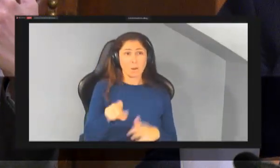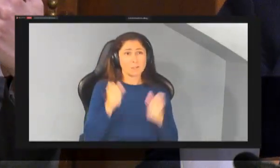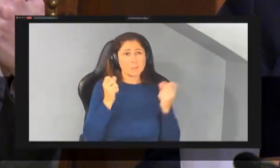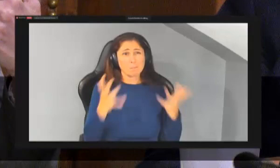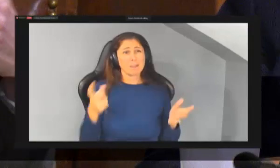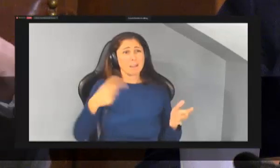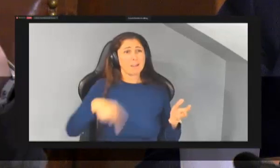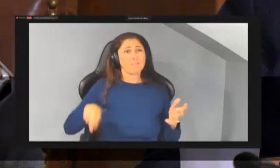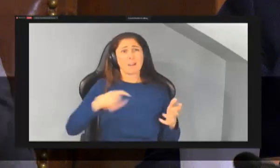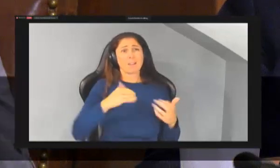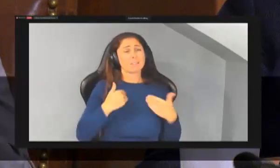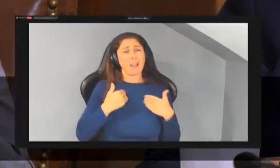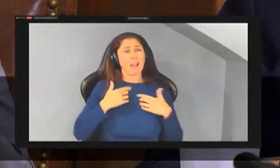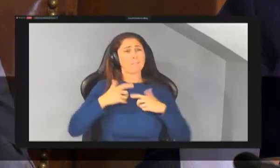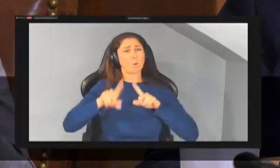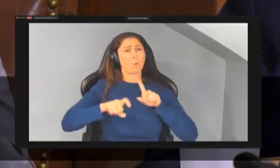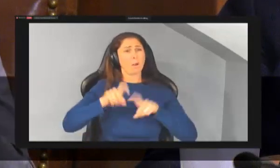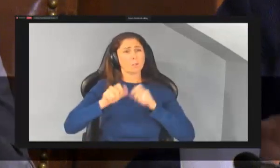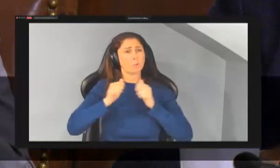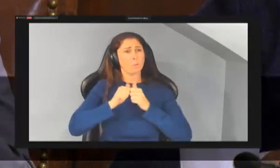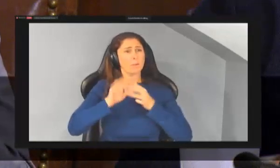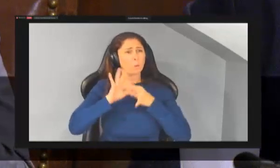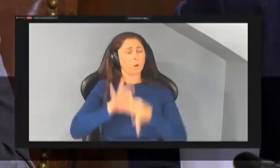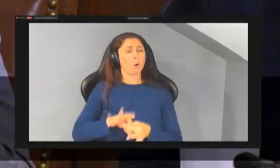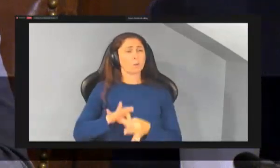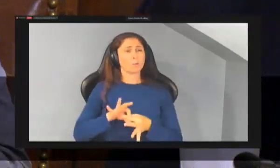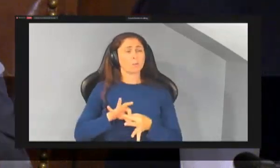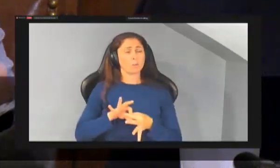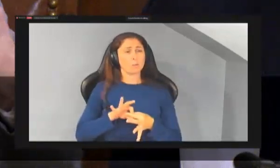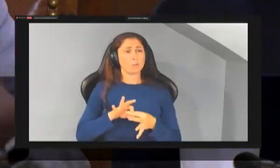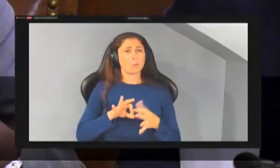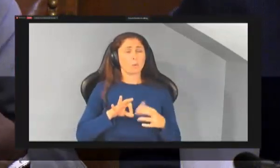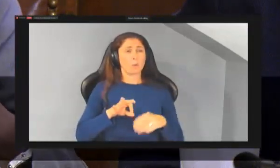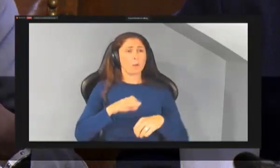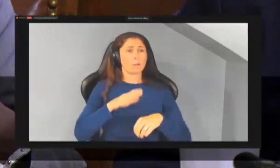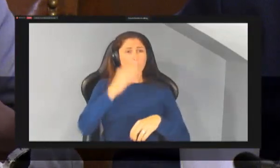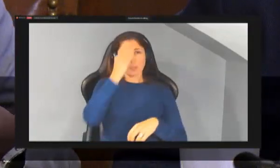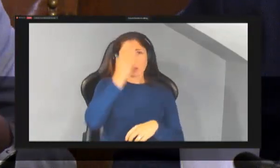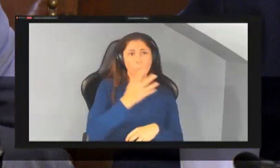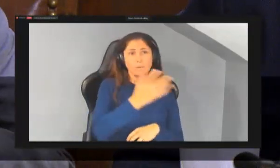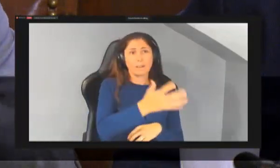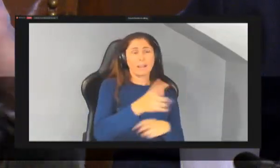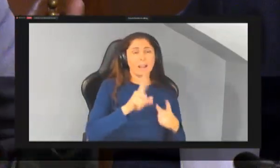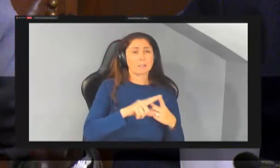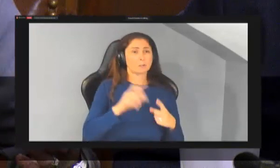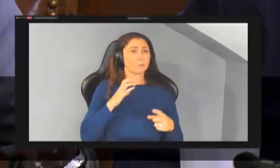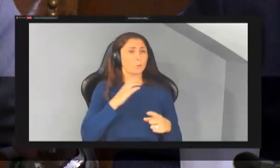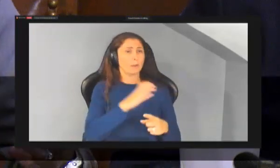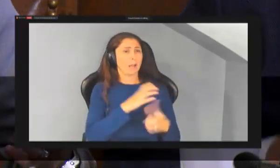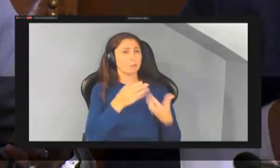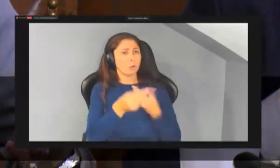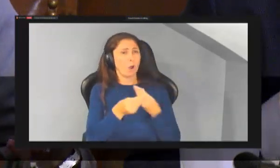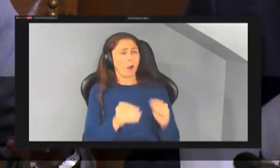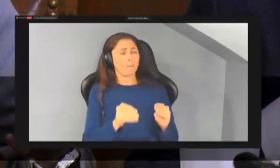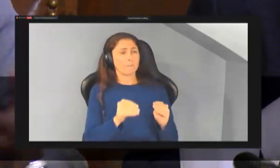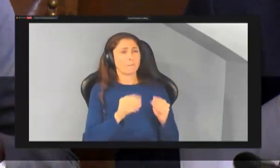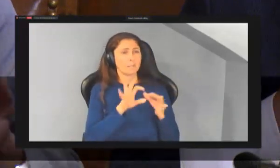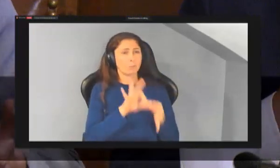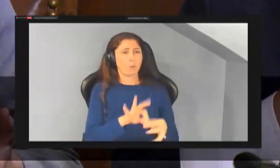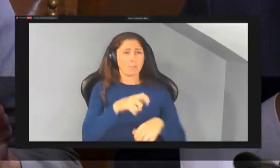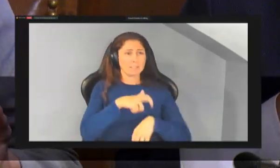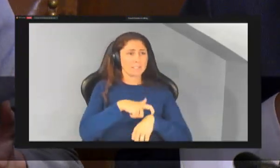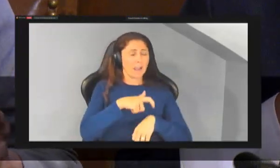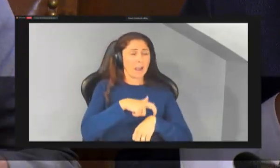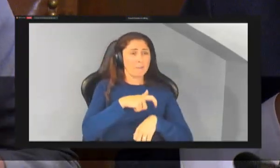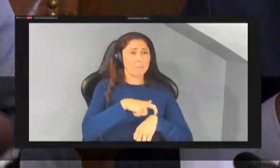have questions with regard to the notification to council offices around the timing of